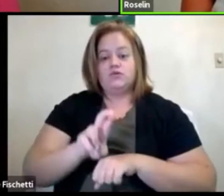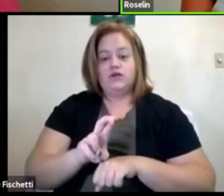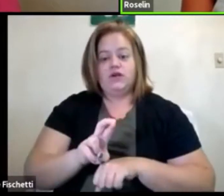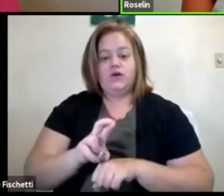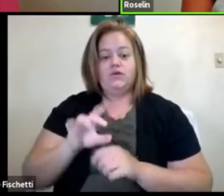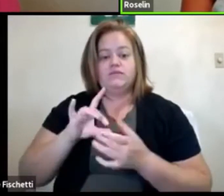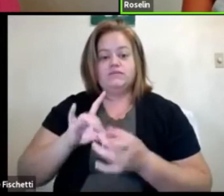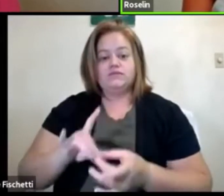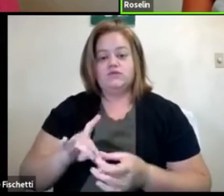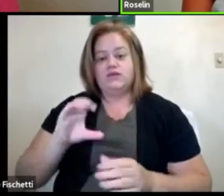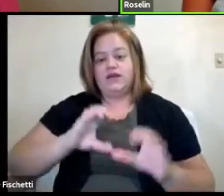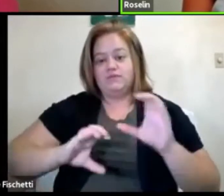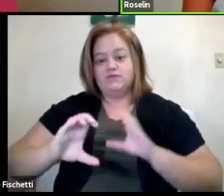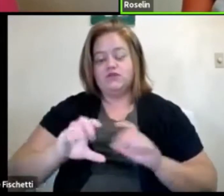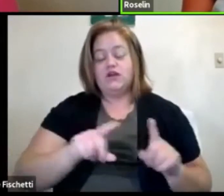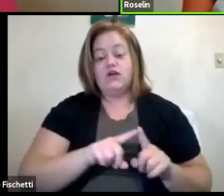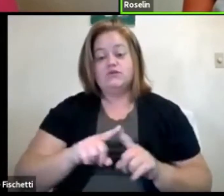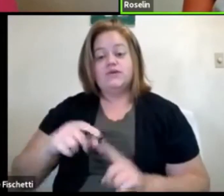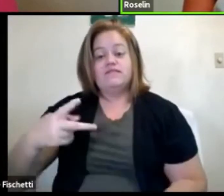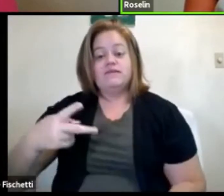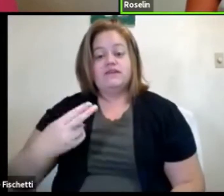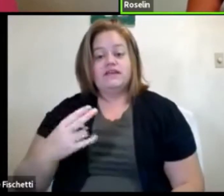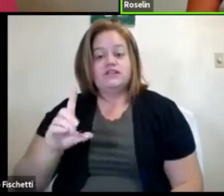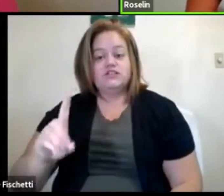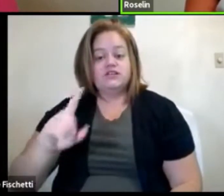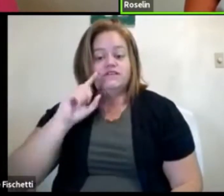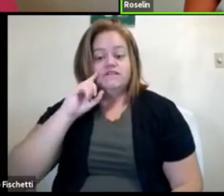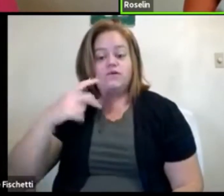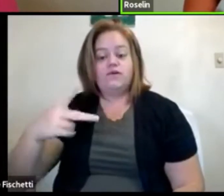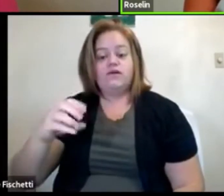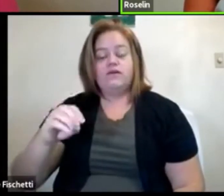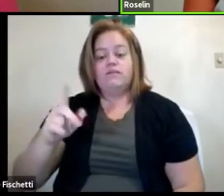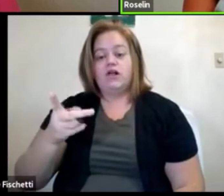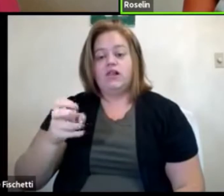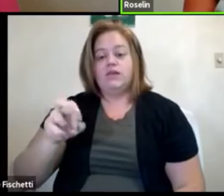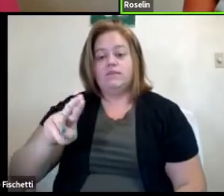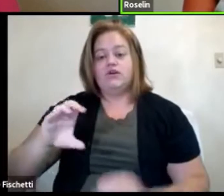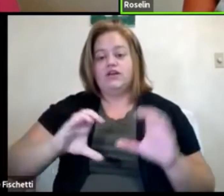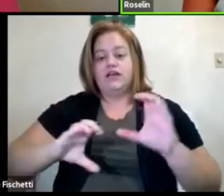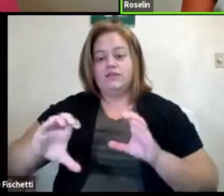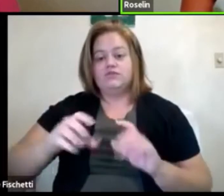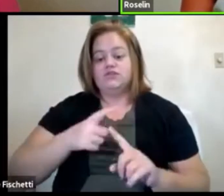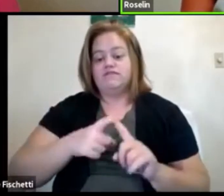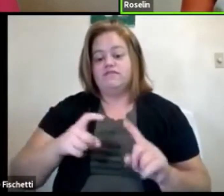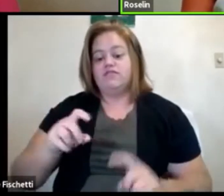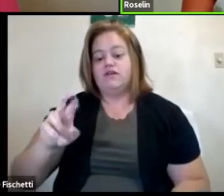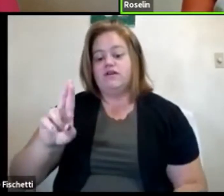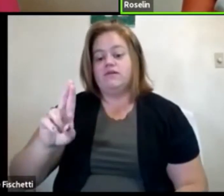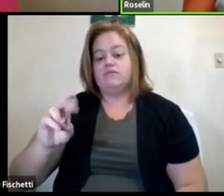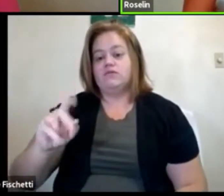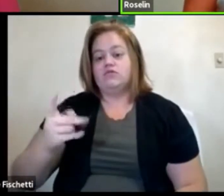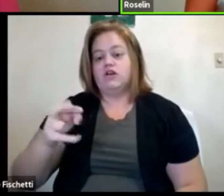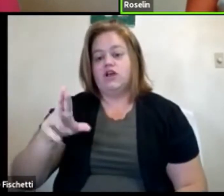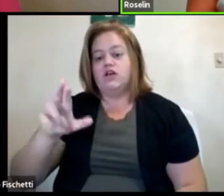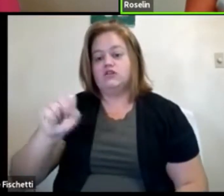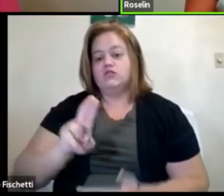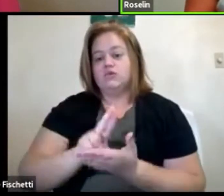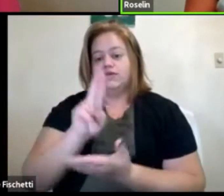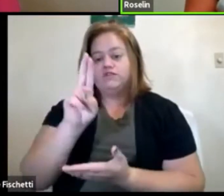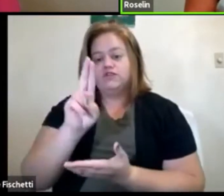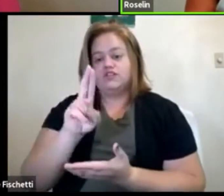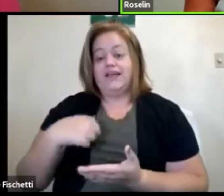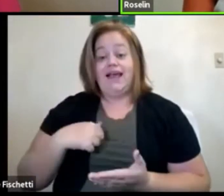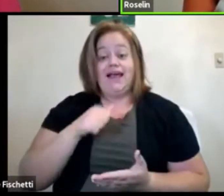I have a PhD in polymer chemistry from Rutgers University. I didn't go to school